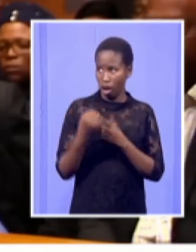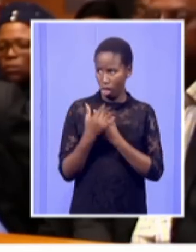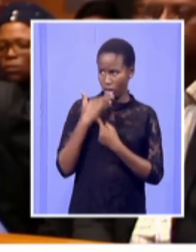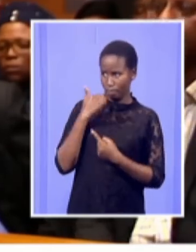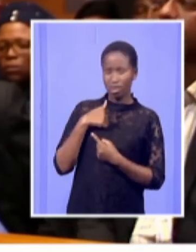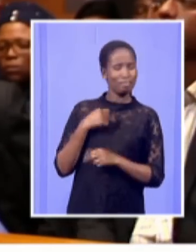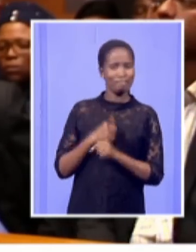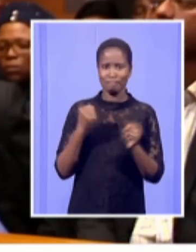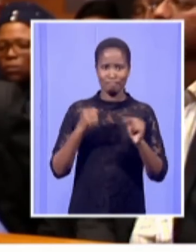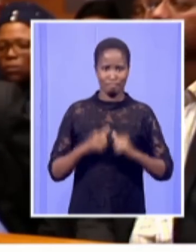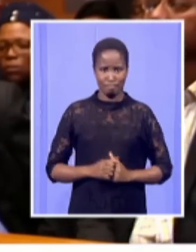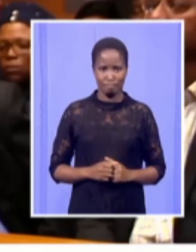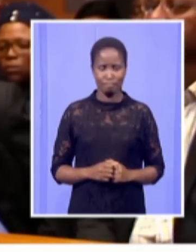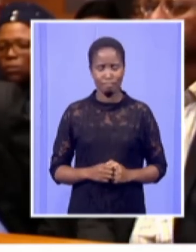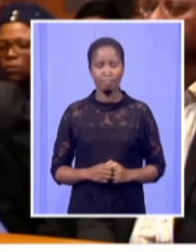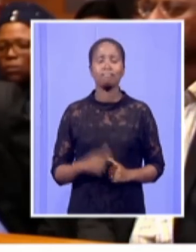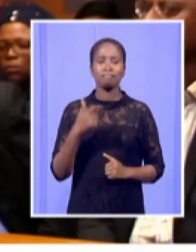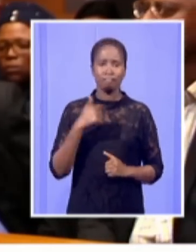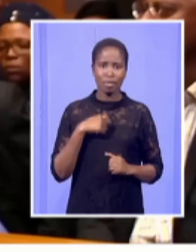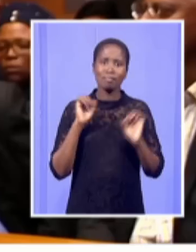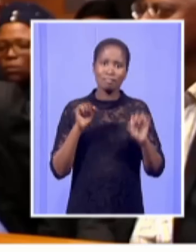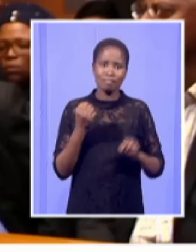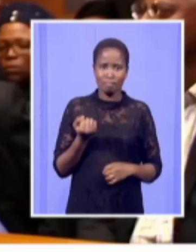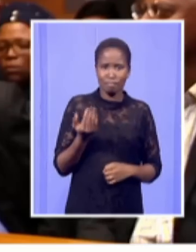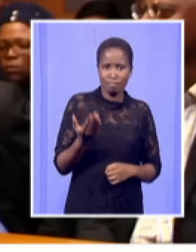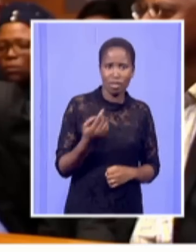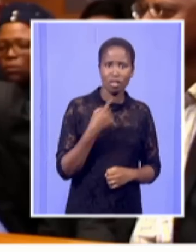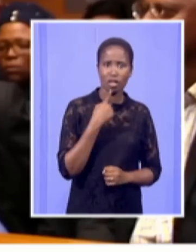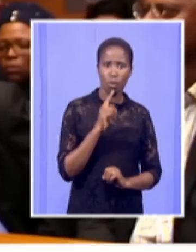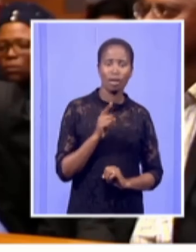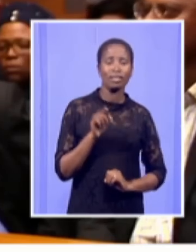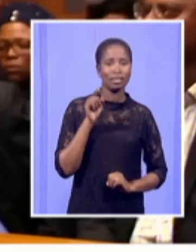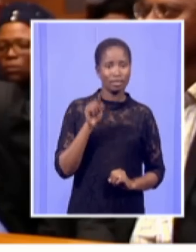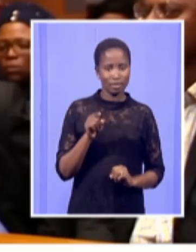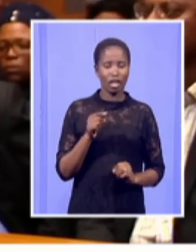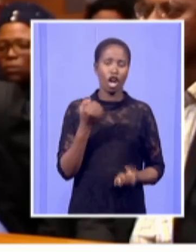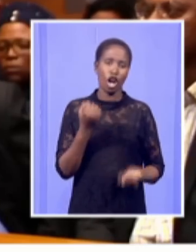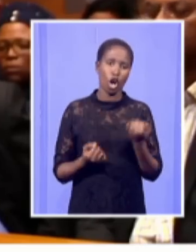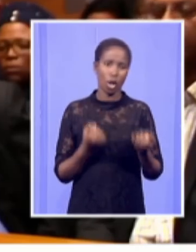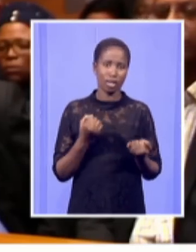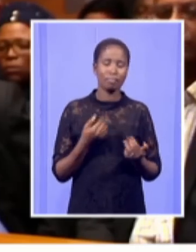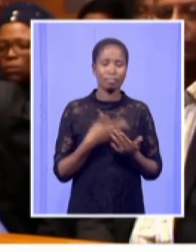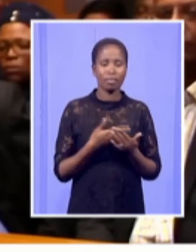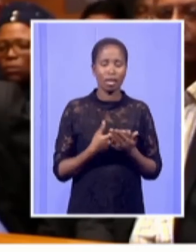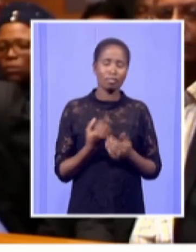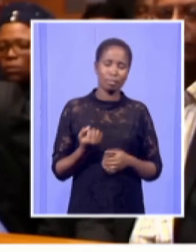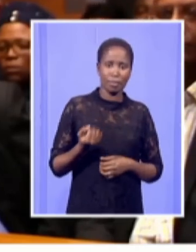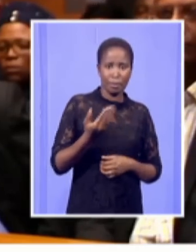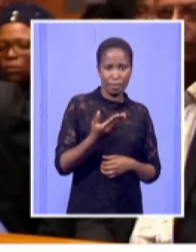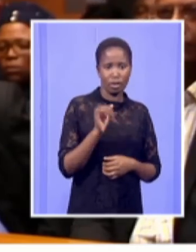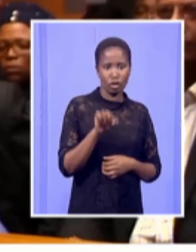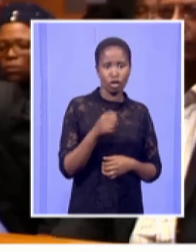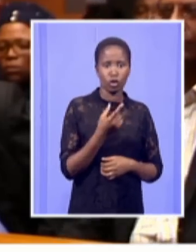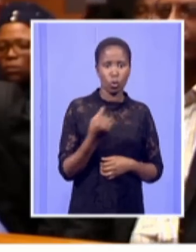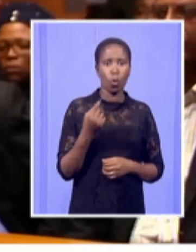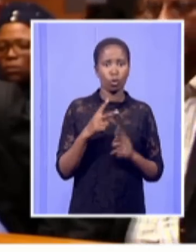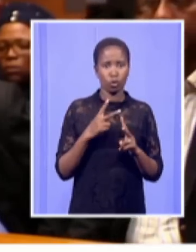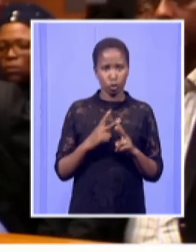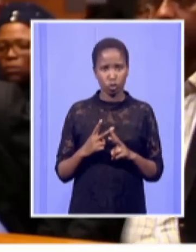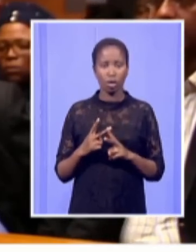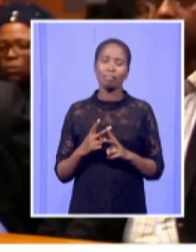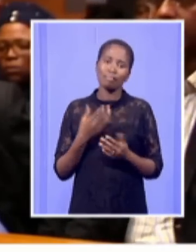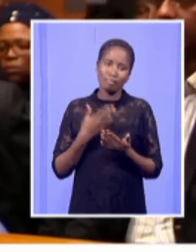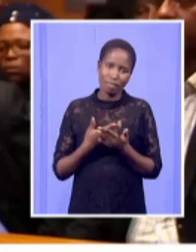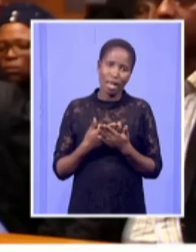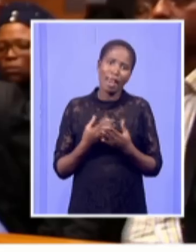thereto. I respectfully submit that the interest of justice does not warrant my detention, and on the contrary dictates that I be admitted